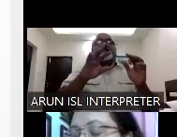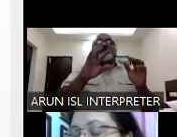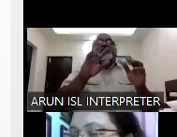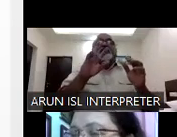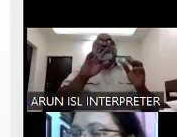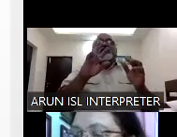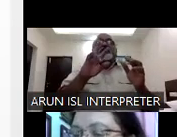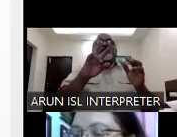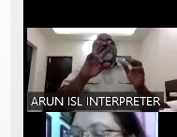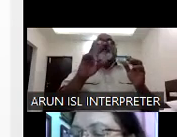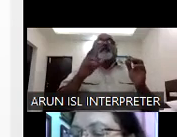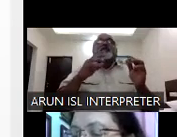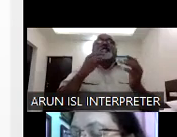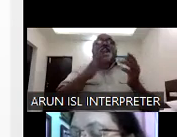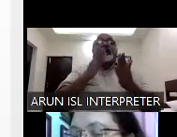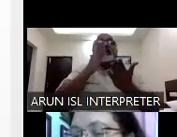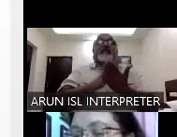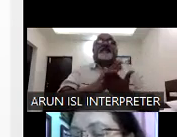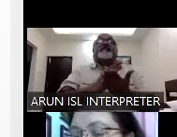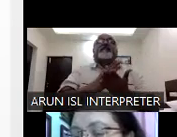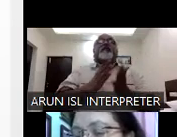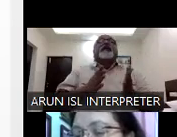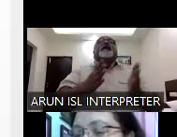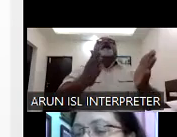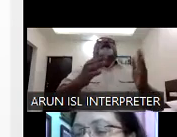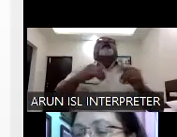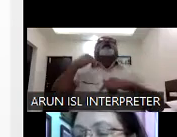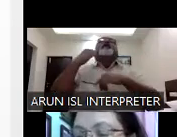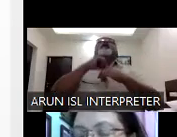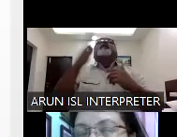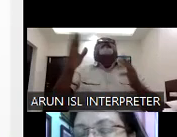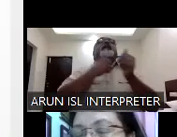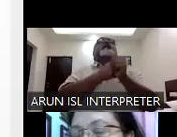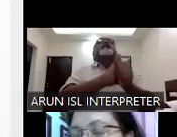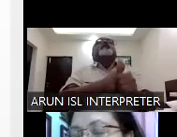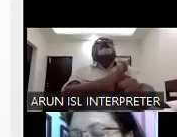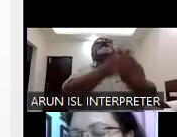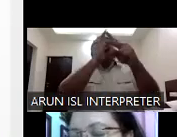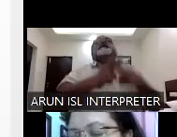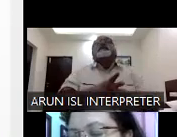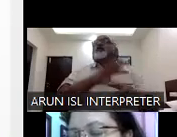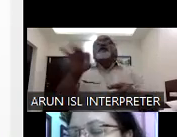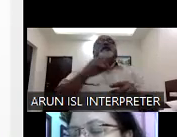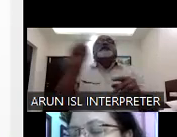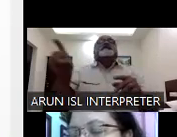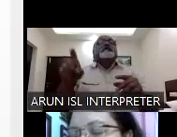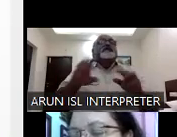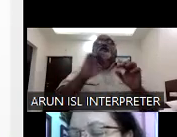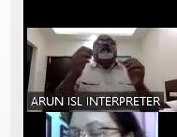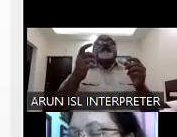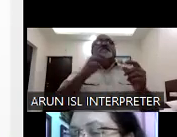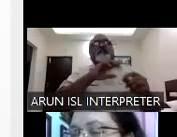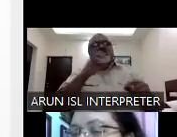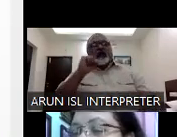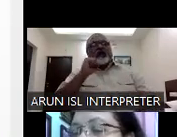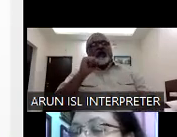and everyone follows that without questioning it. So that's what that is basically the